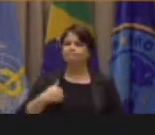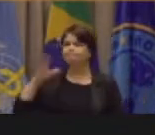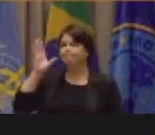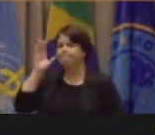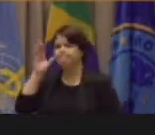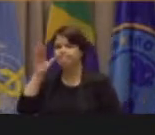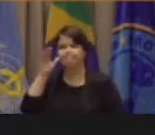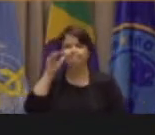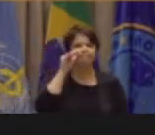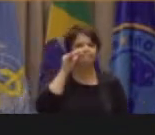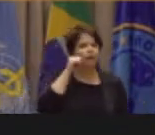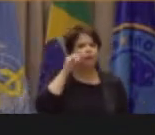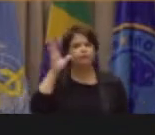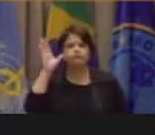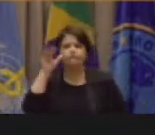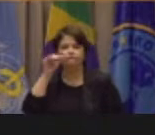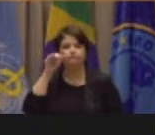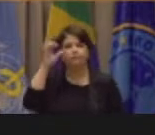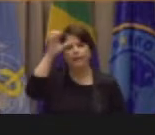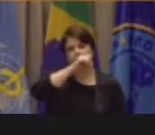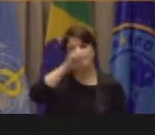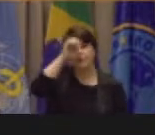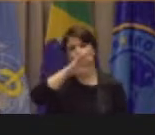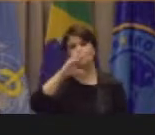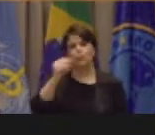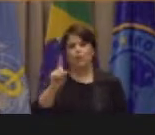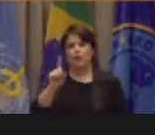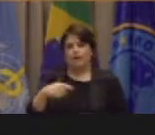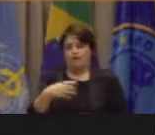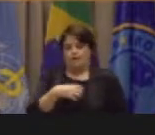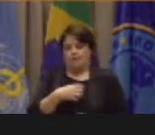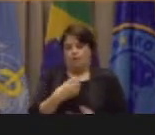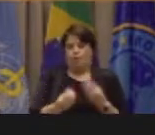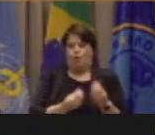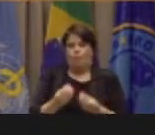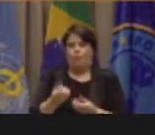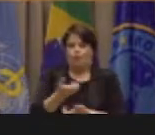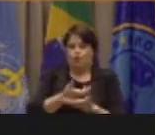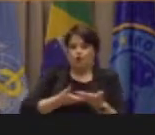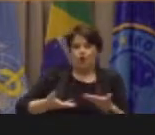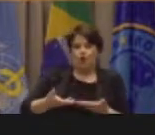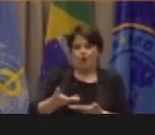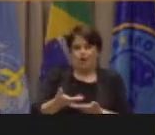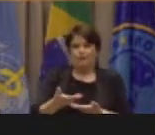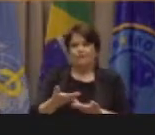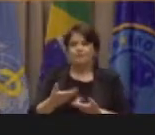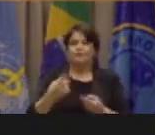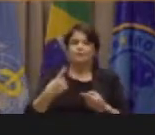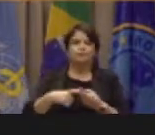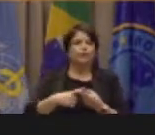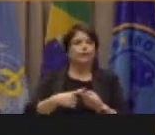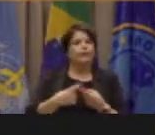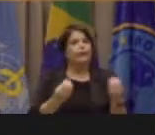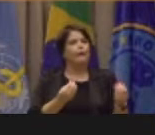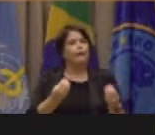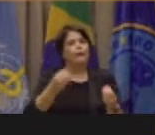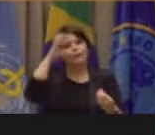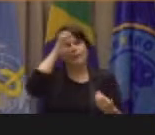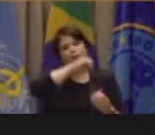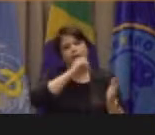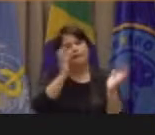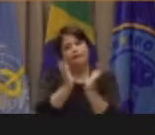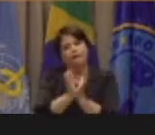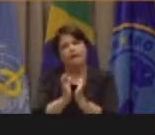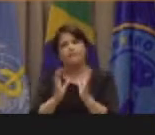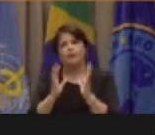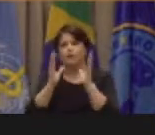and learning and understanding, to see that in a way you were able to do this